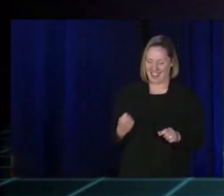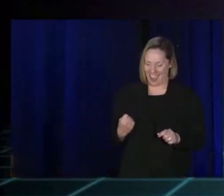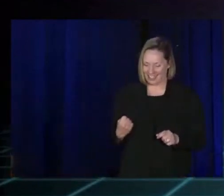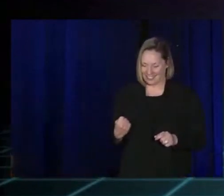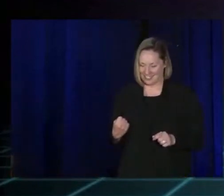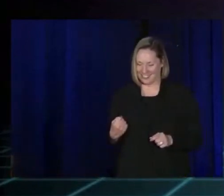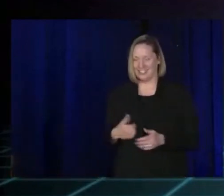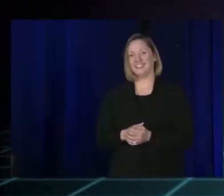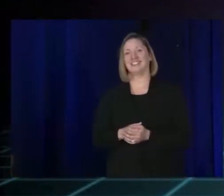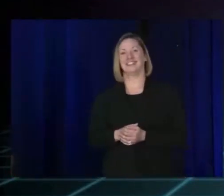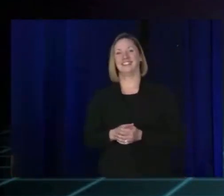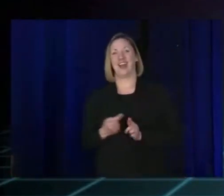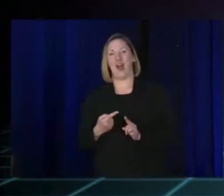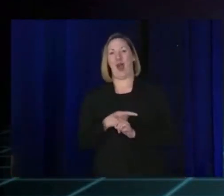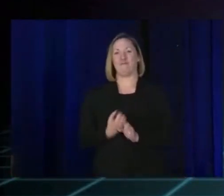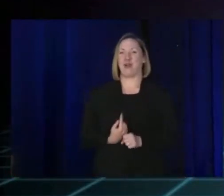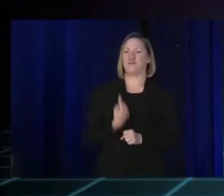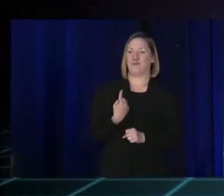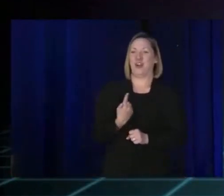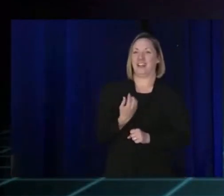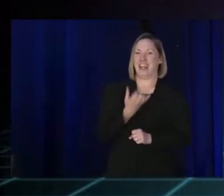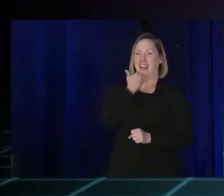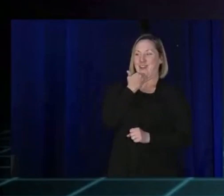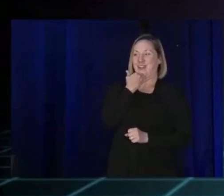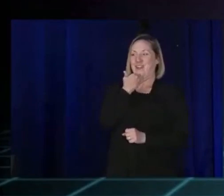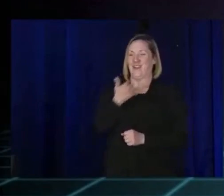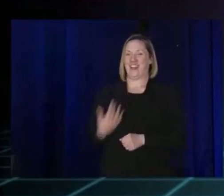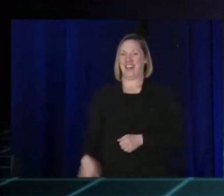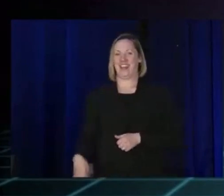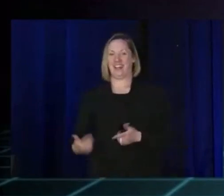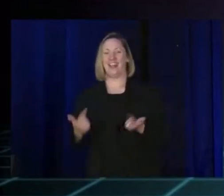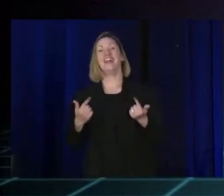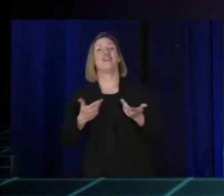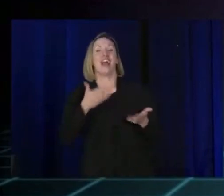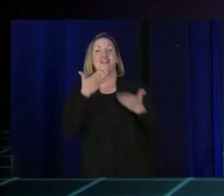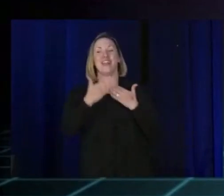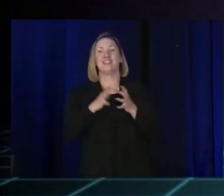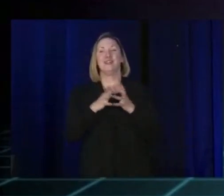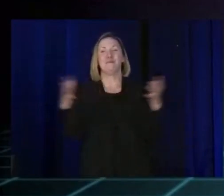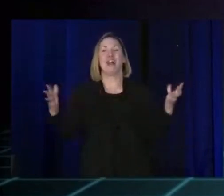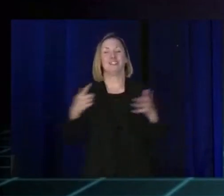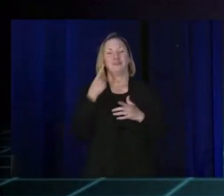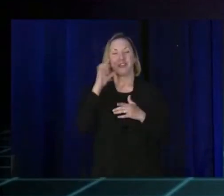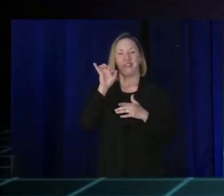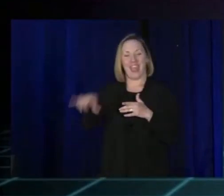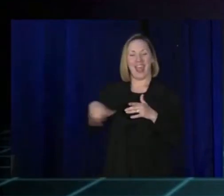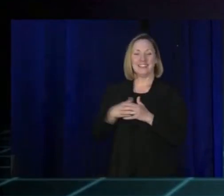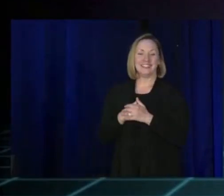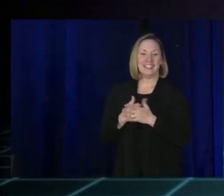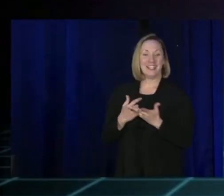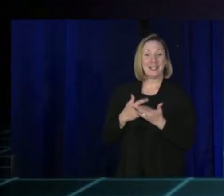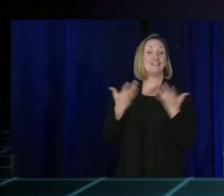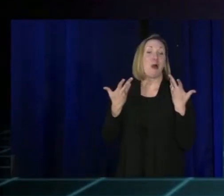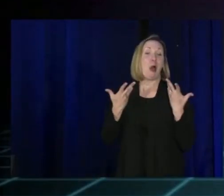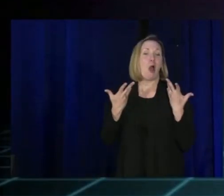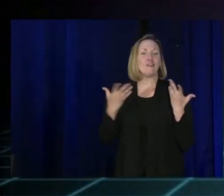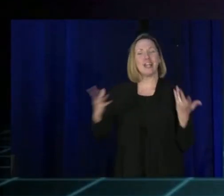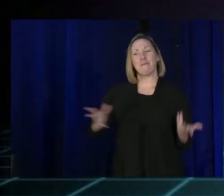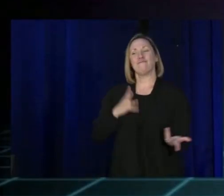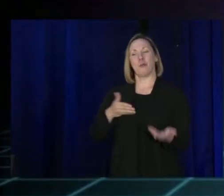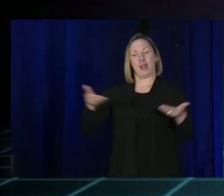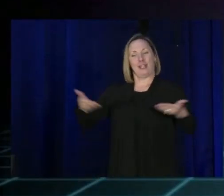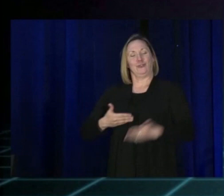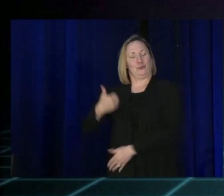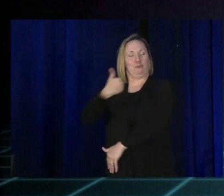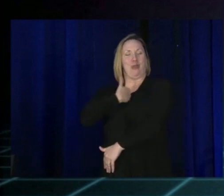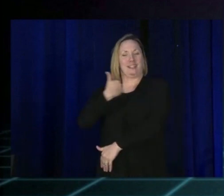1 error. Look at that. All right, thank you so much for that. So let me formally introduce